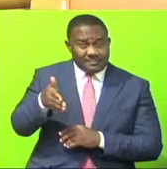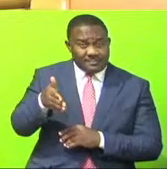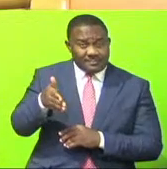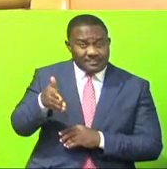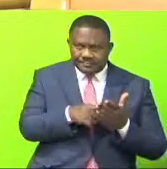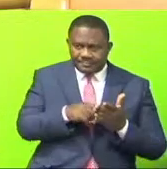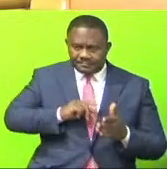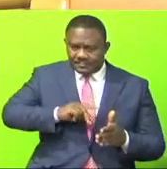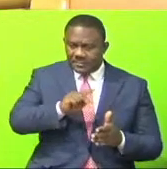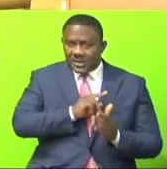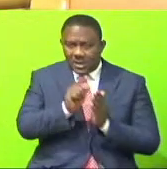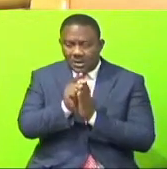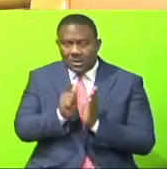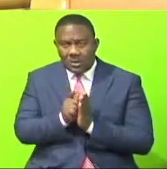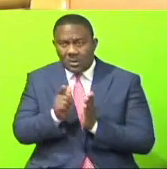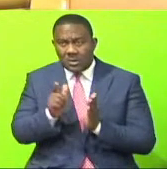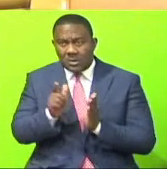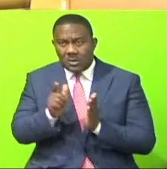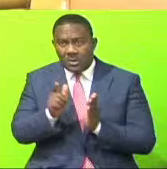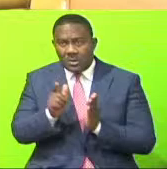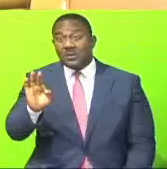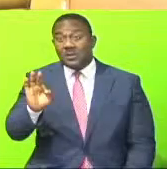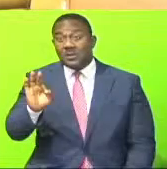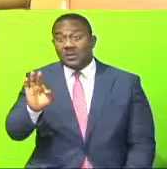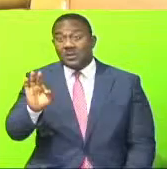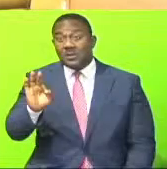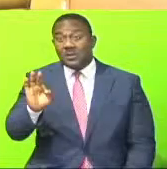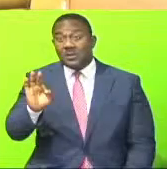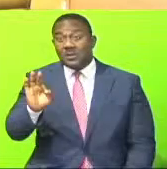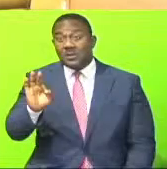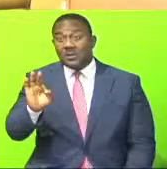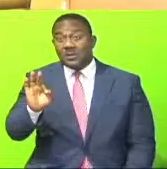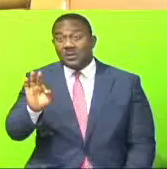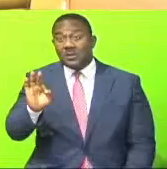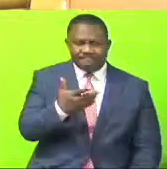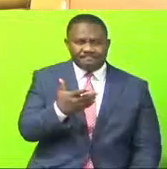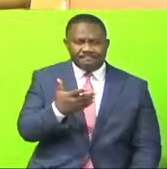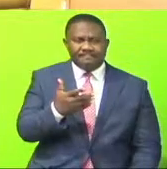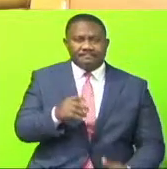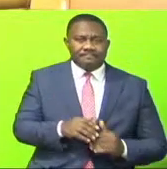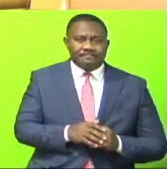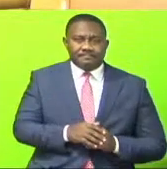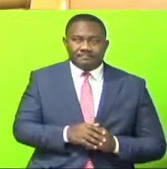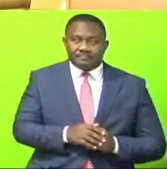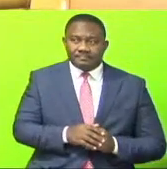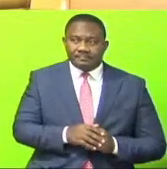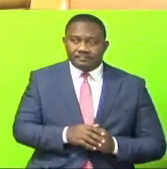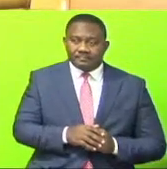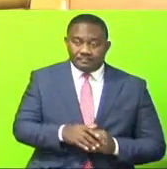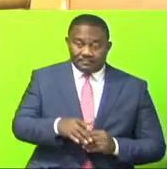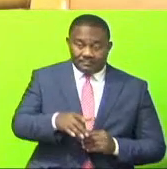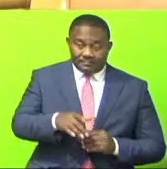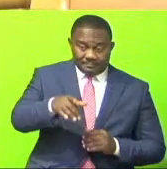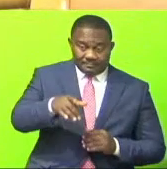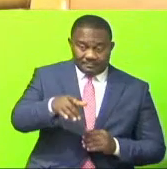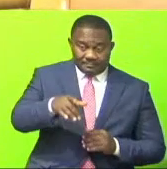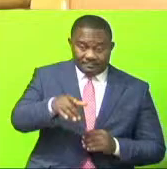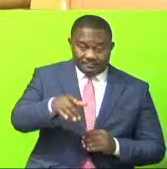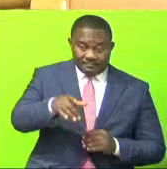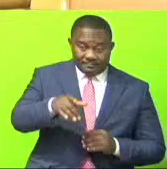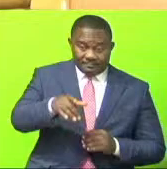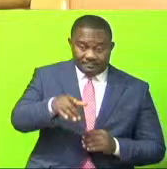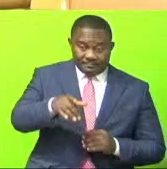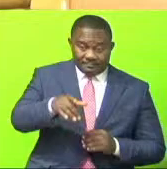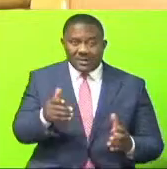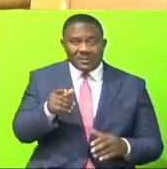they are clear. But the majority leader, who I believe will soon be the minority leader, has stated that